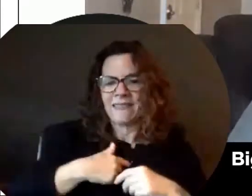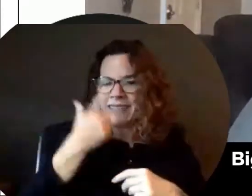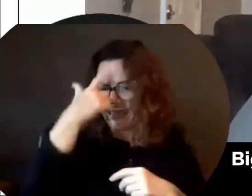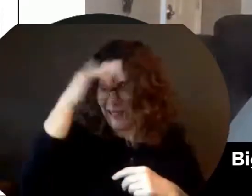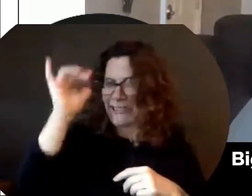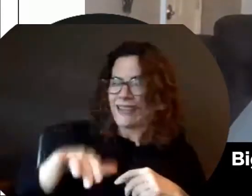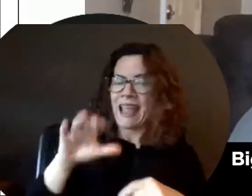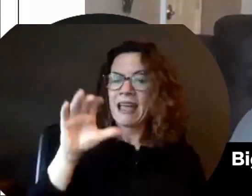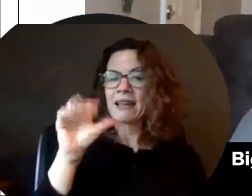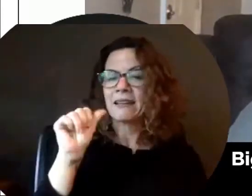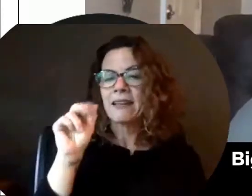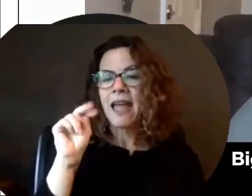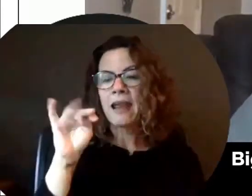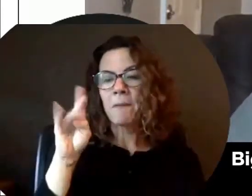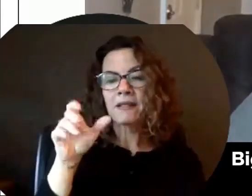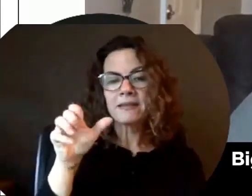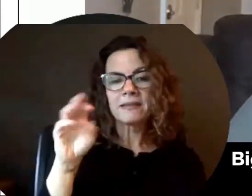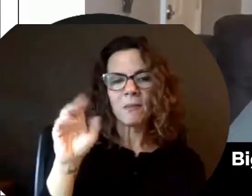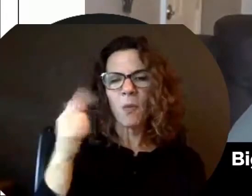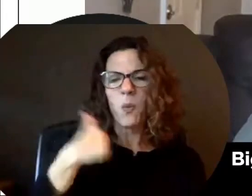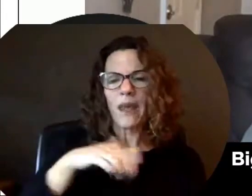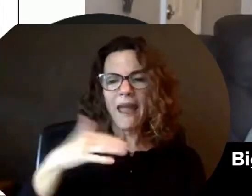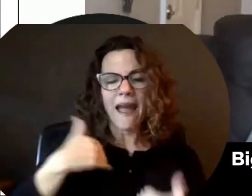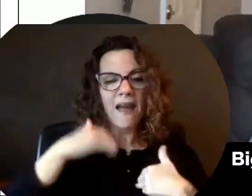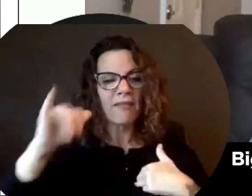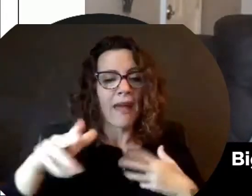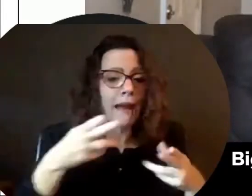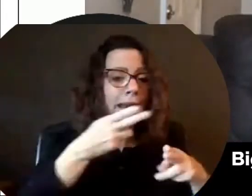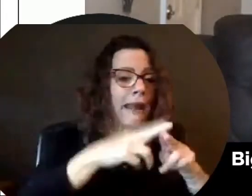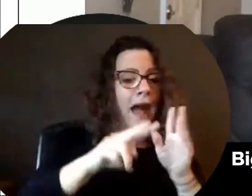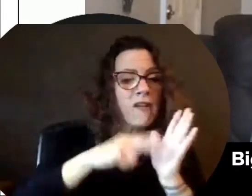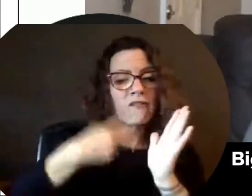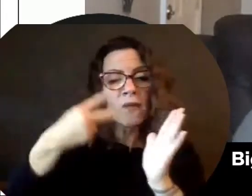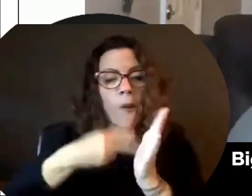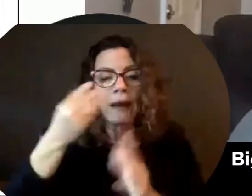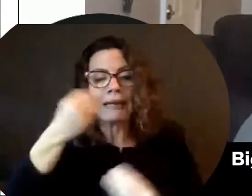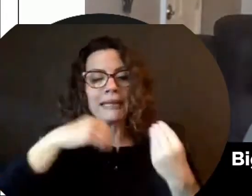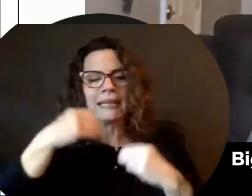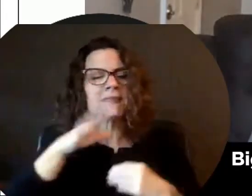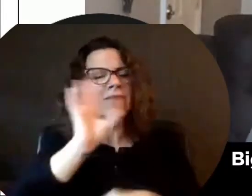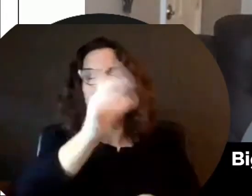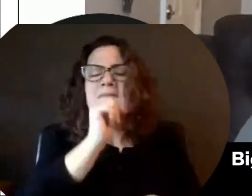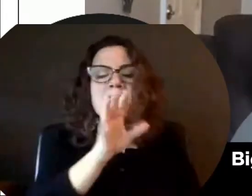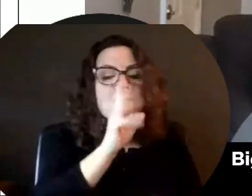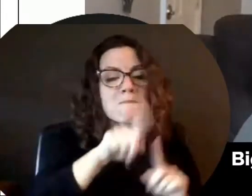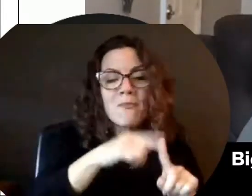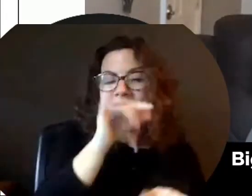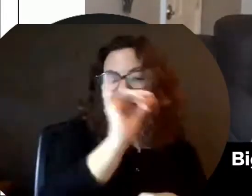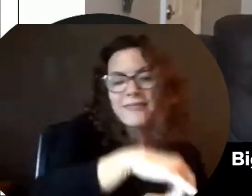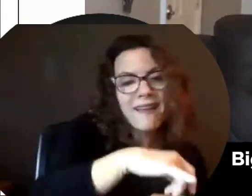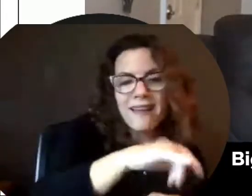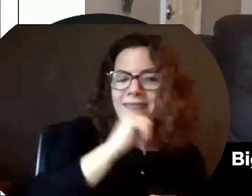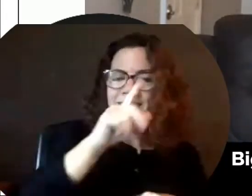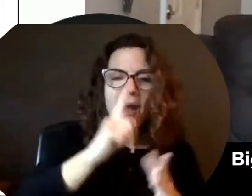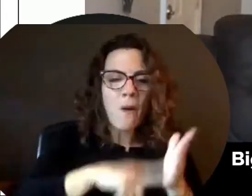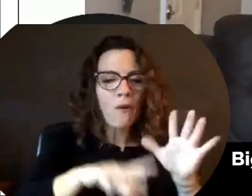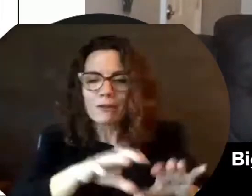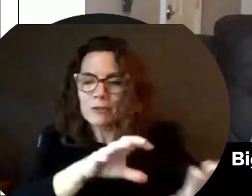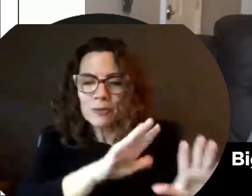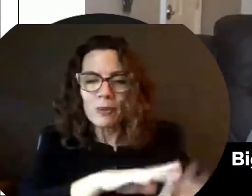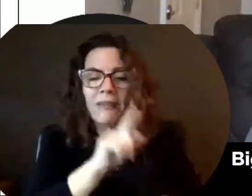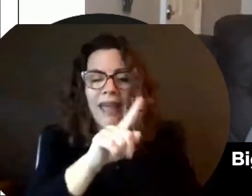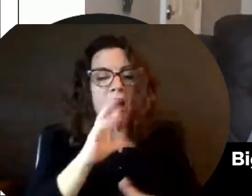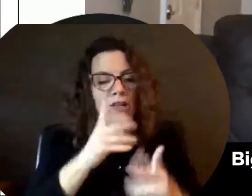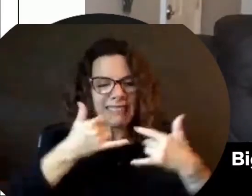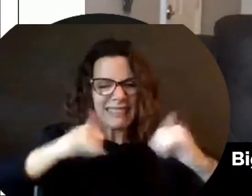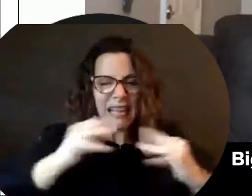I want to feel like the brother underestimated himself a little bit because he said that there's allies behind the wall, but I would say it's not just allies behind